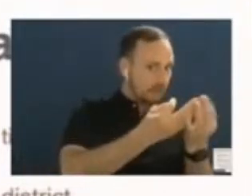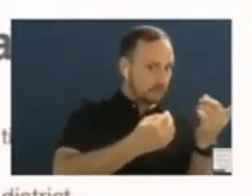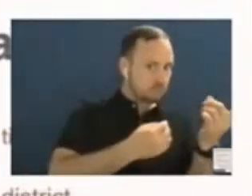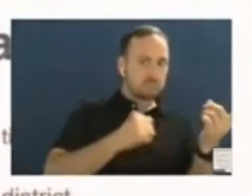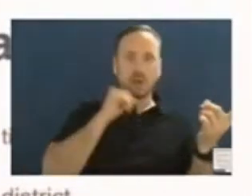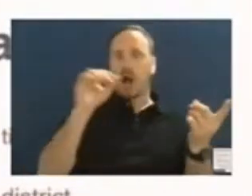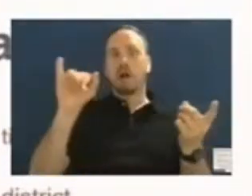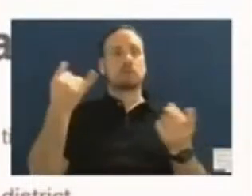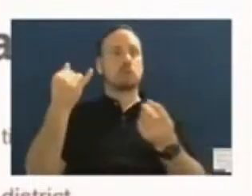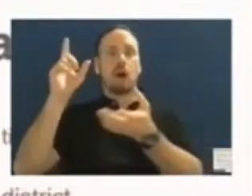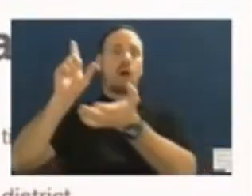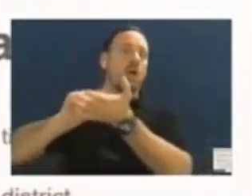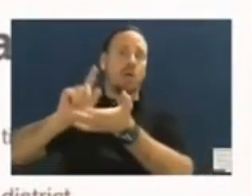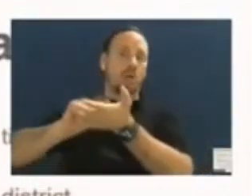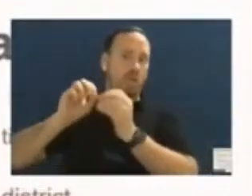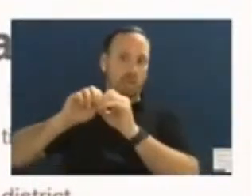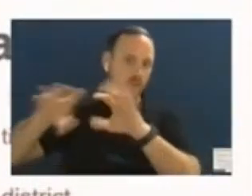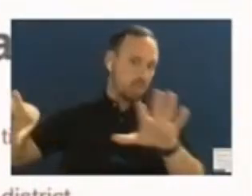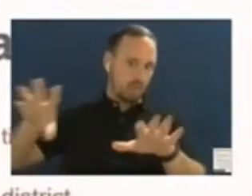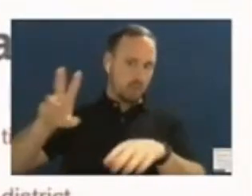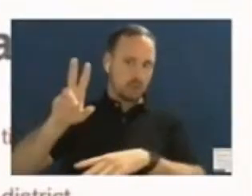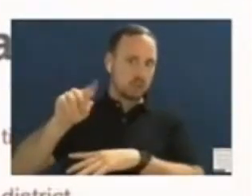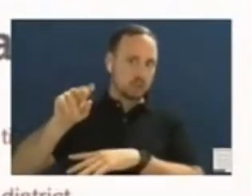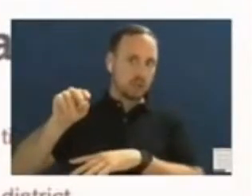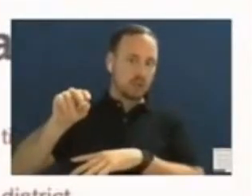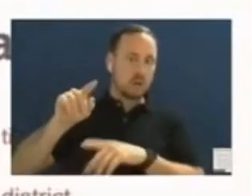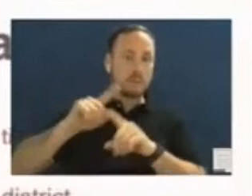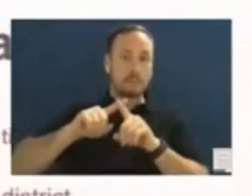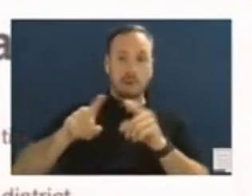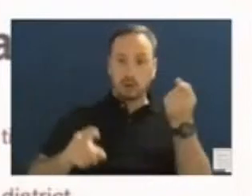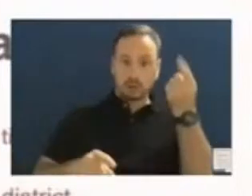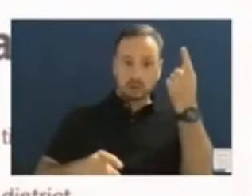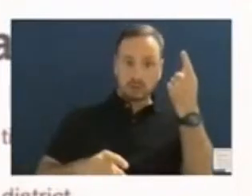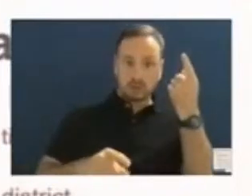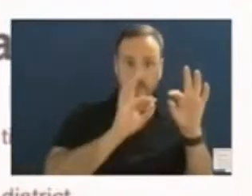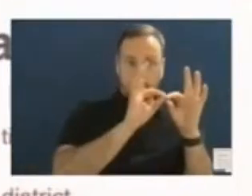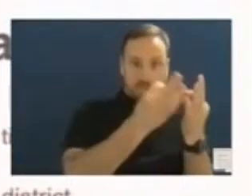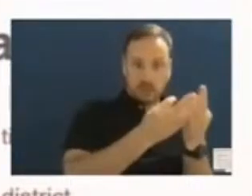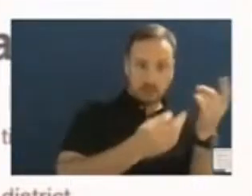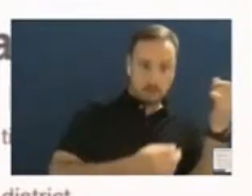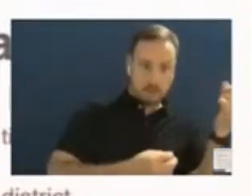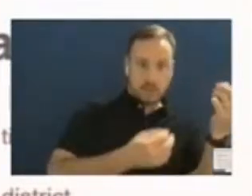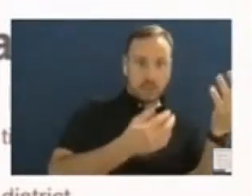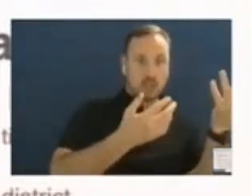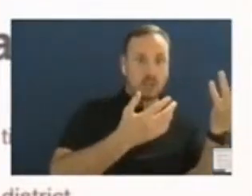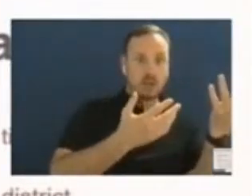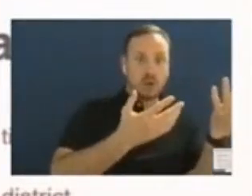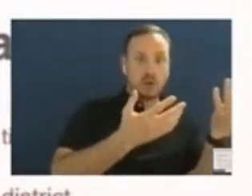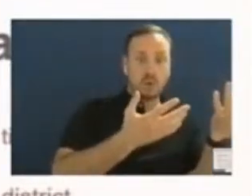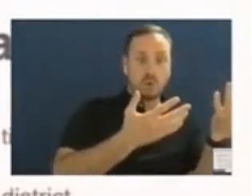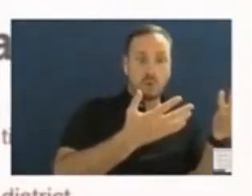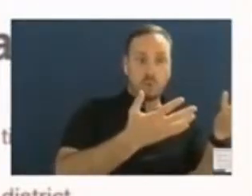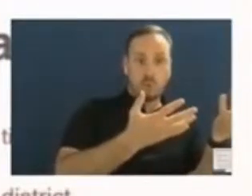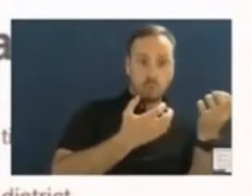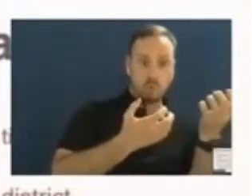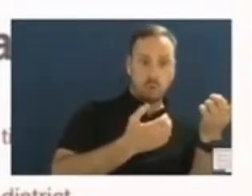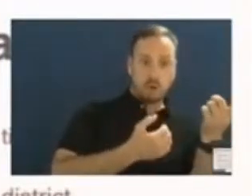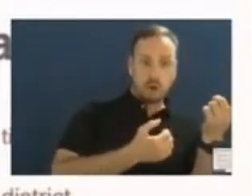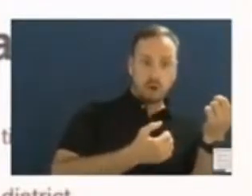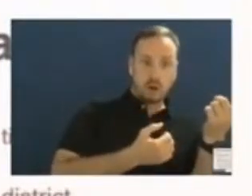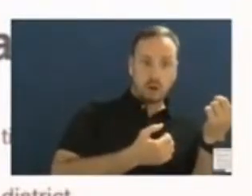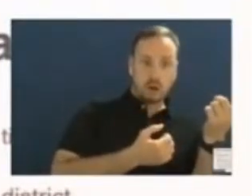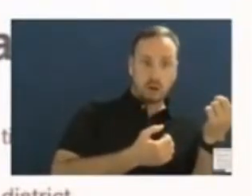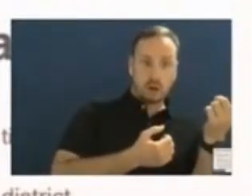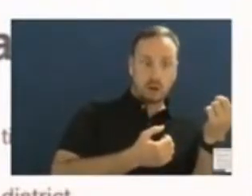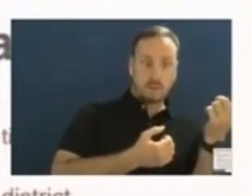wisely. But if we do have families that want to be less reliant on our curriculum resources that are available to them via technology and